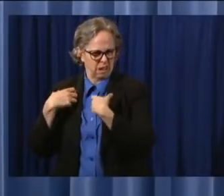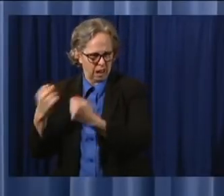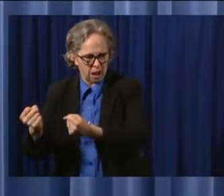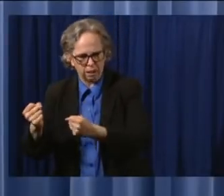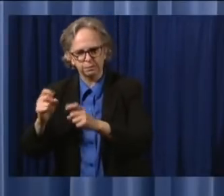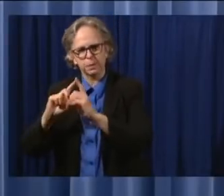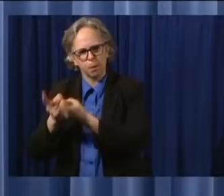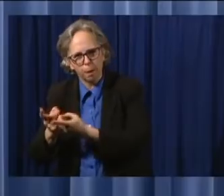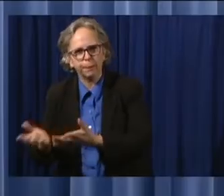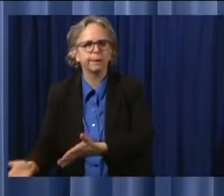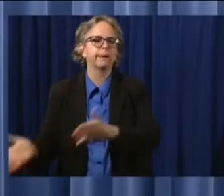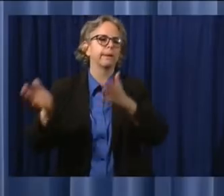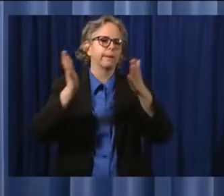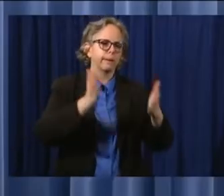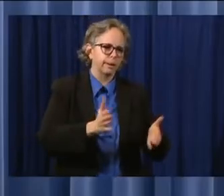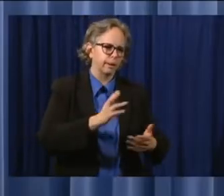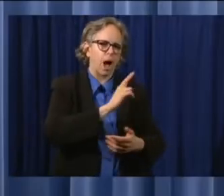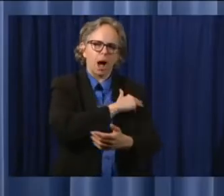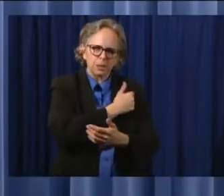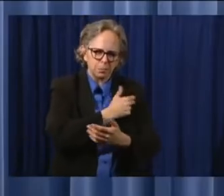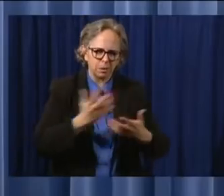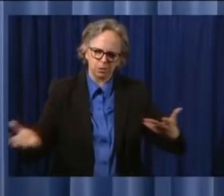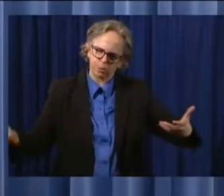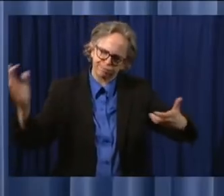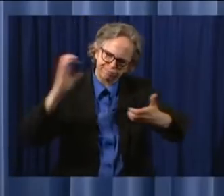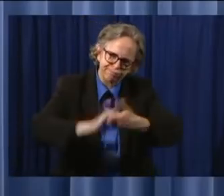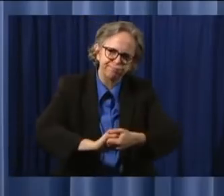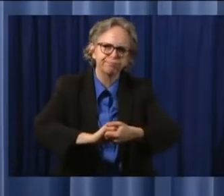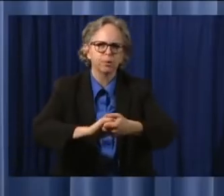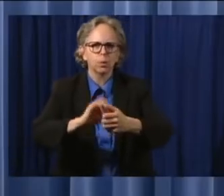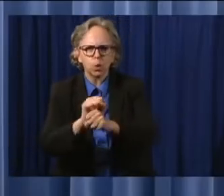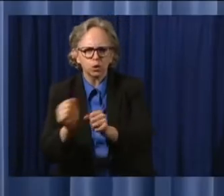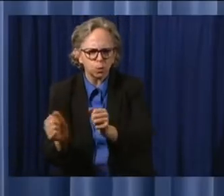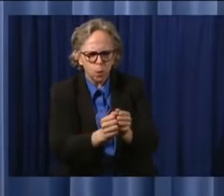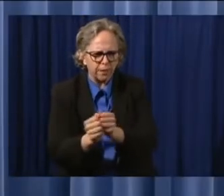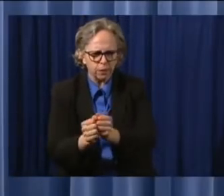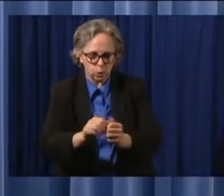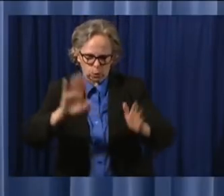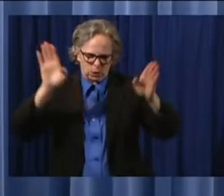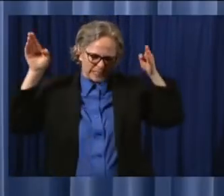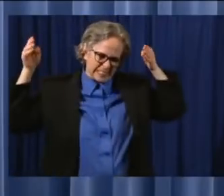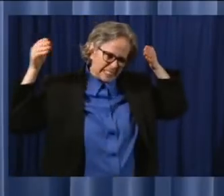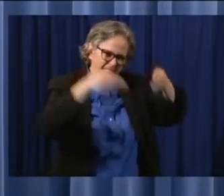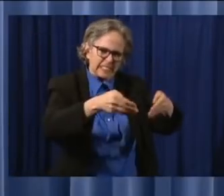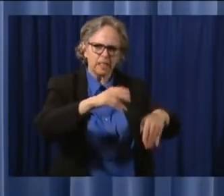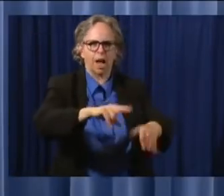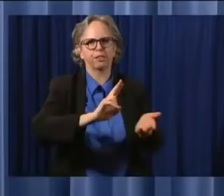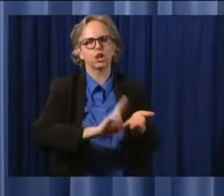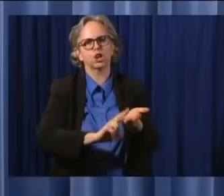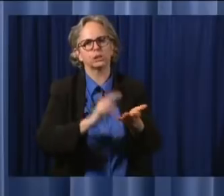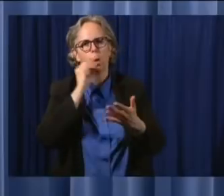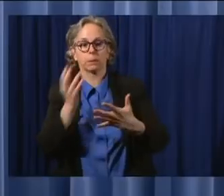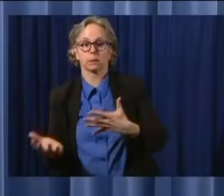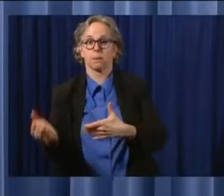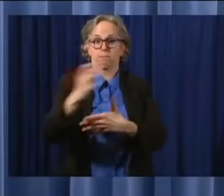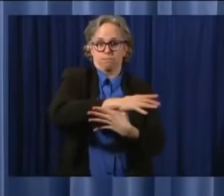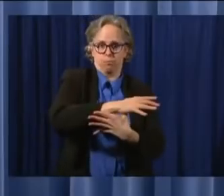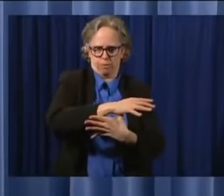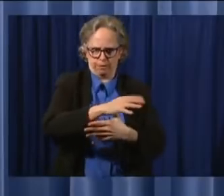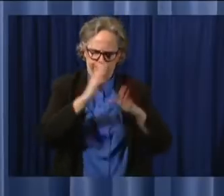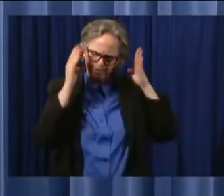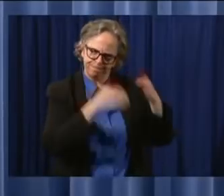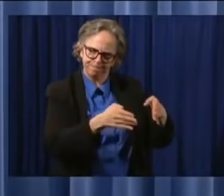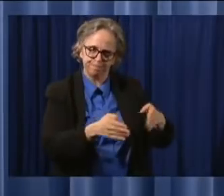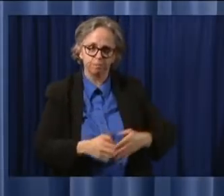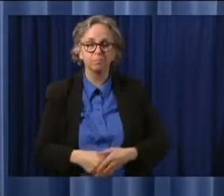go after this problem. And so we're going to start this week, and we talked a little bit about this last week, but we're